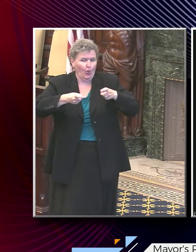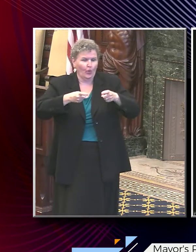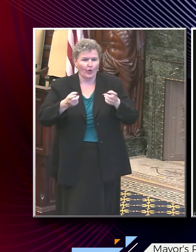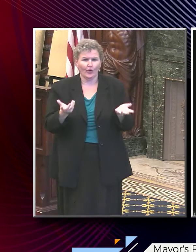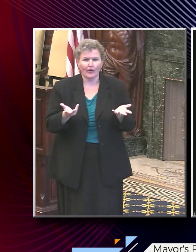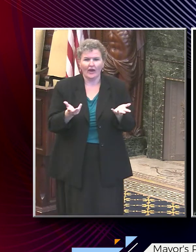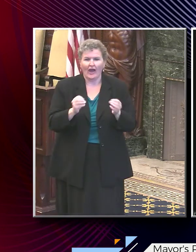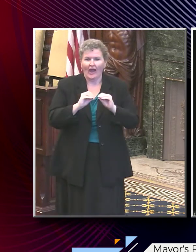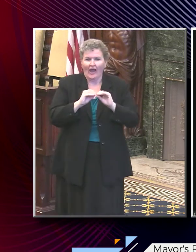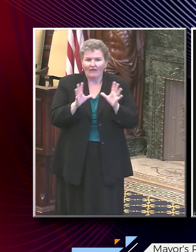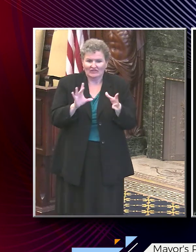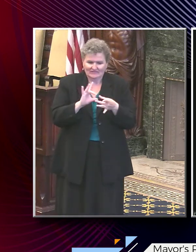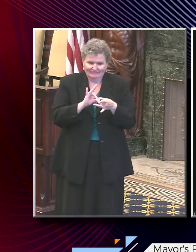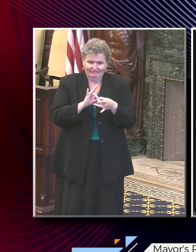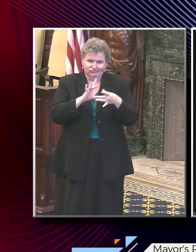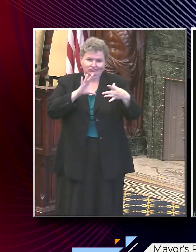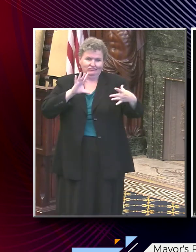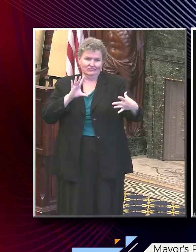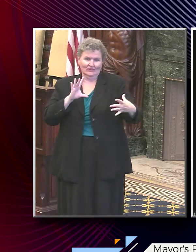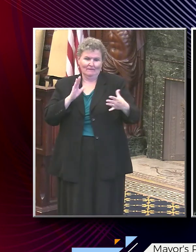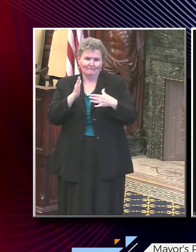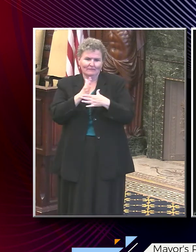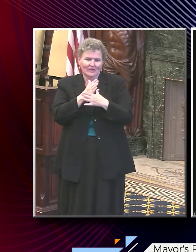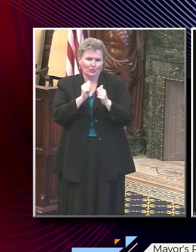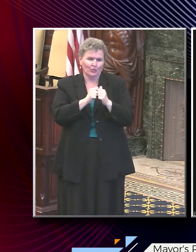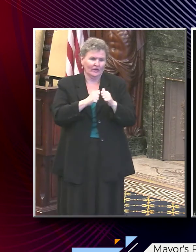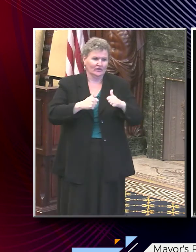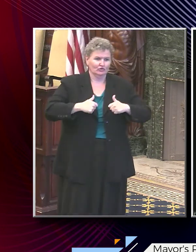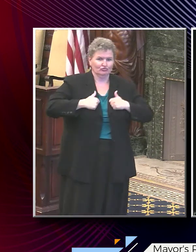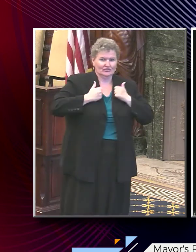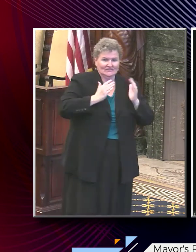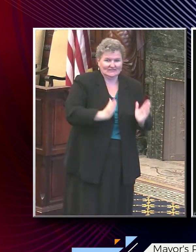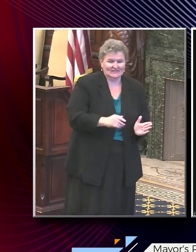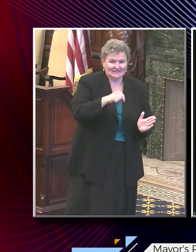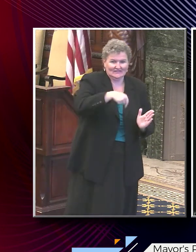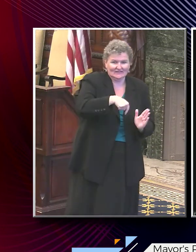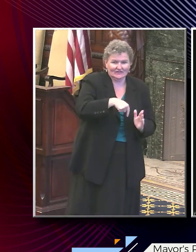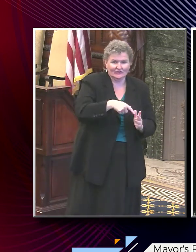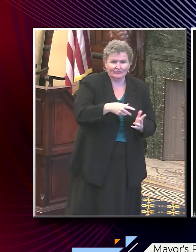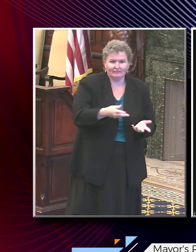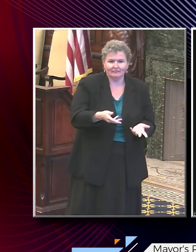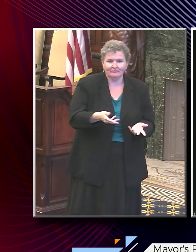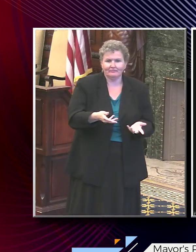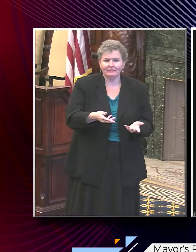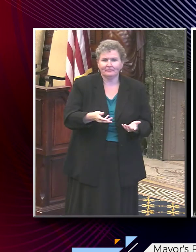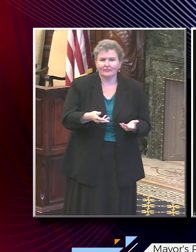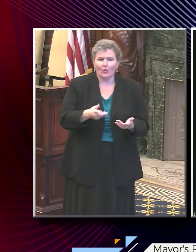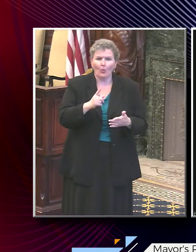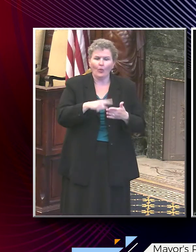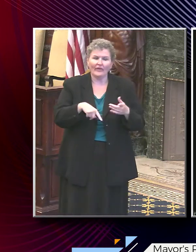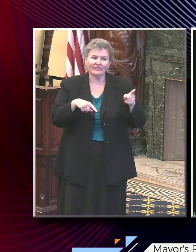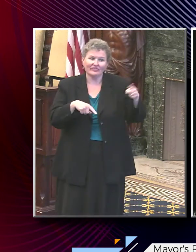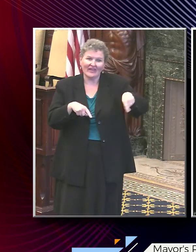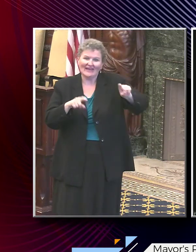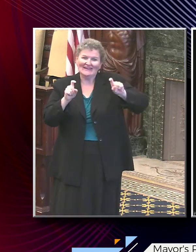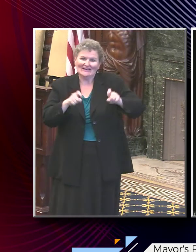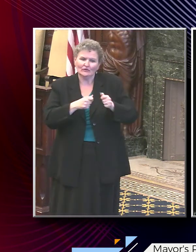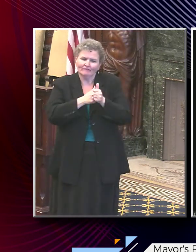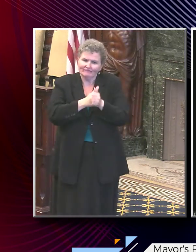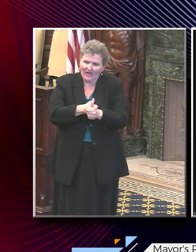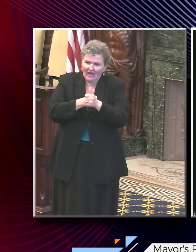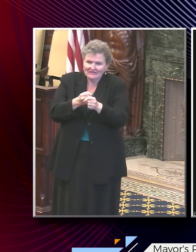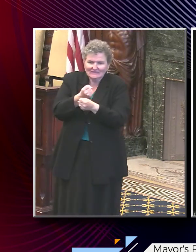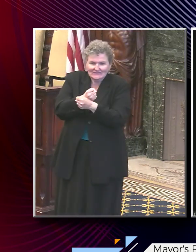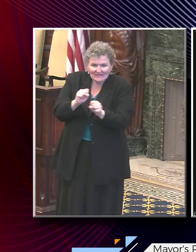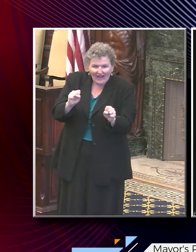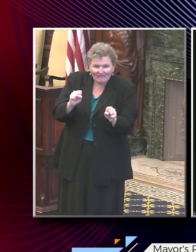there's a disconnect between residents and what they should be doing for the virus if cases continue